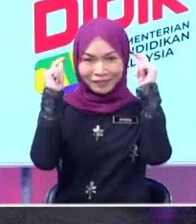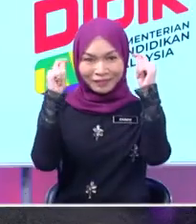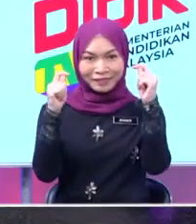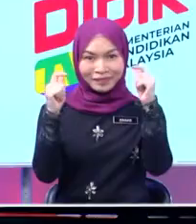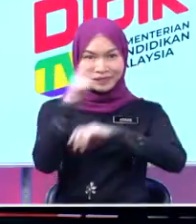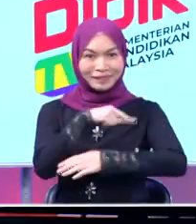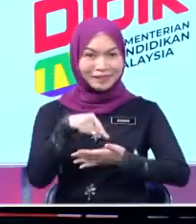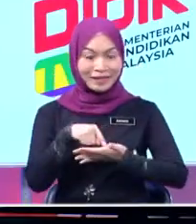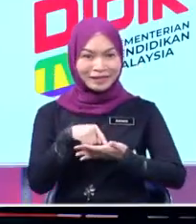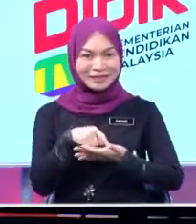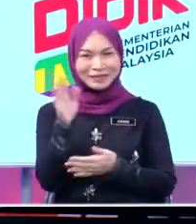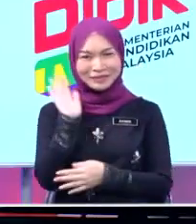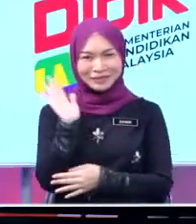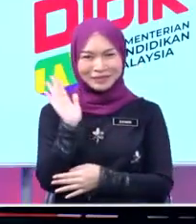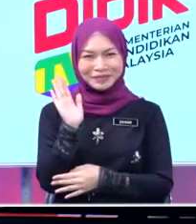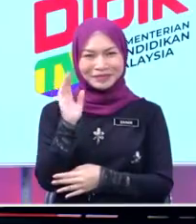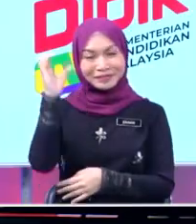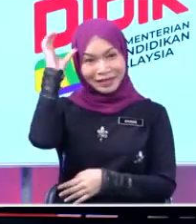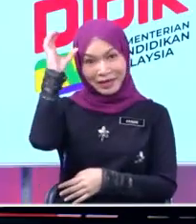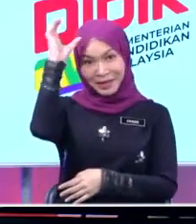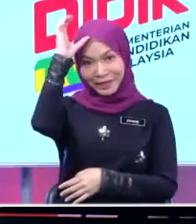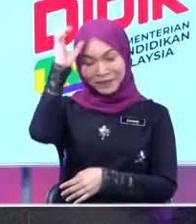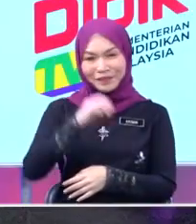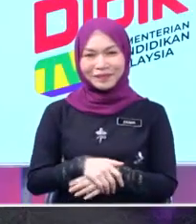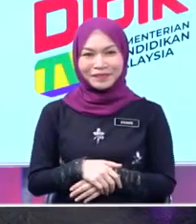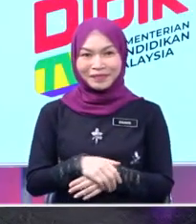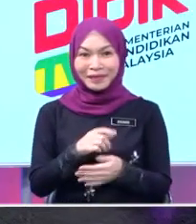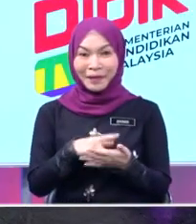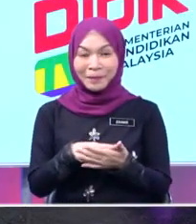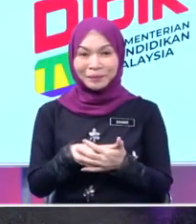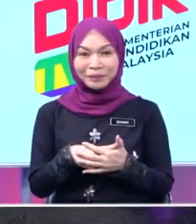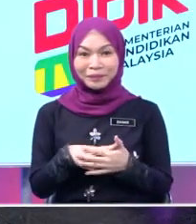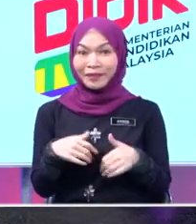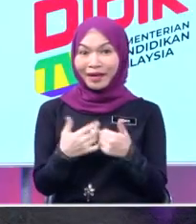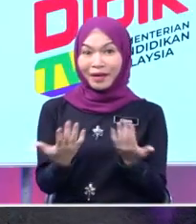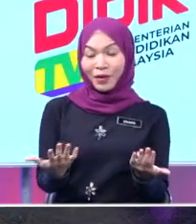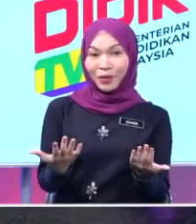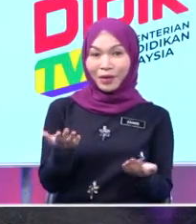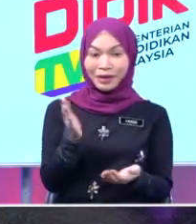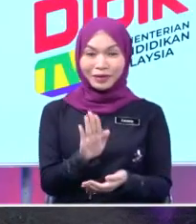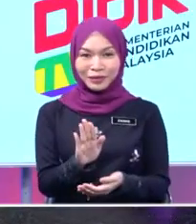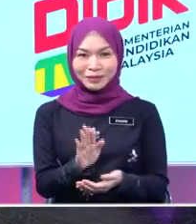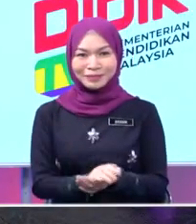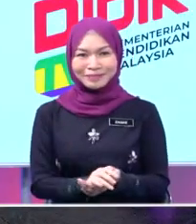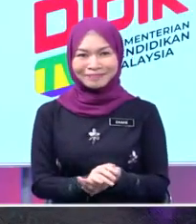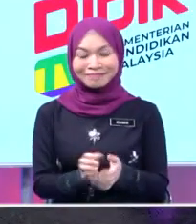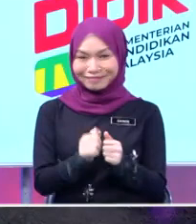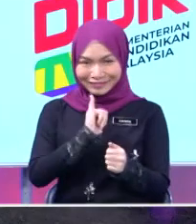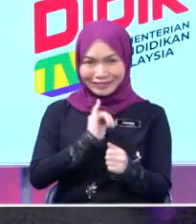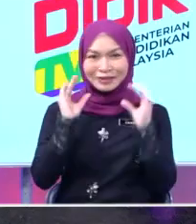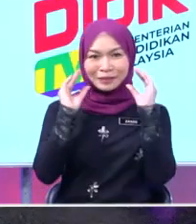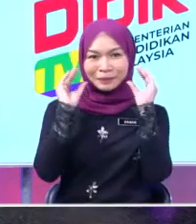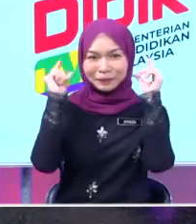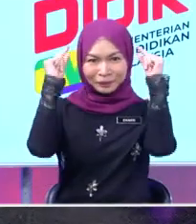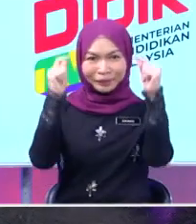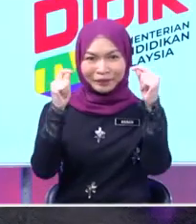you? Hi Chris, I'm doing alright. Thank you very much. What about you? I'm doing fine. Wonderful. And I'm also here with our sign language